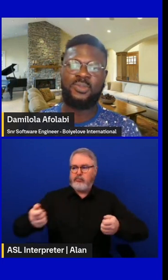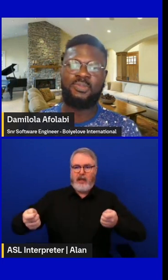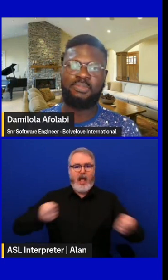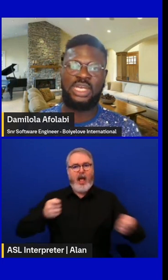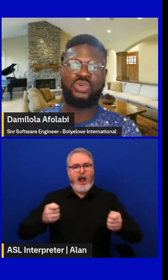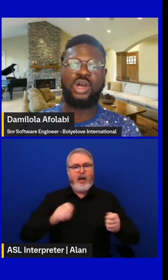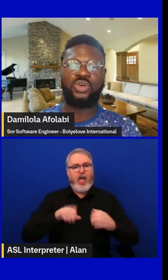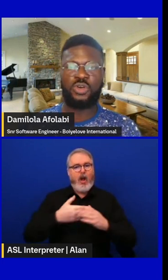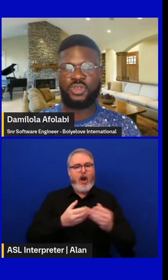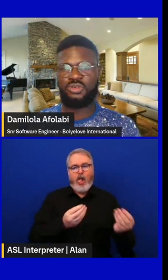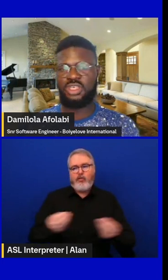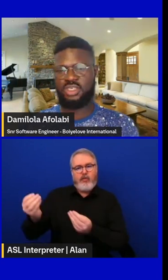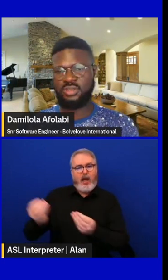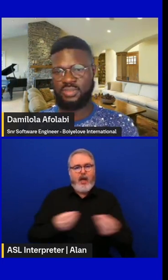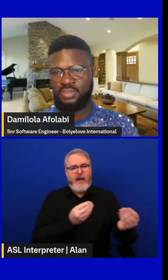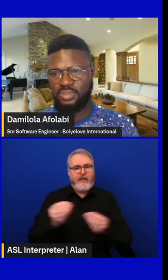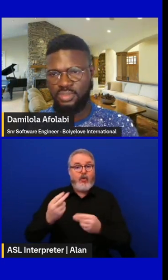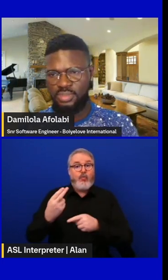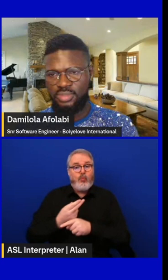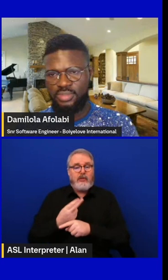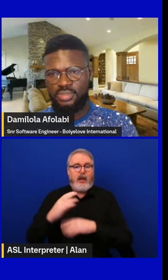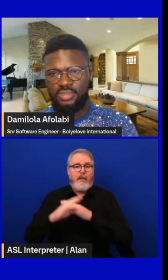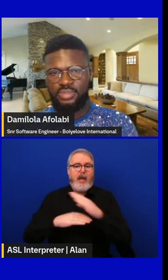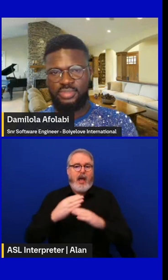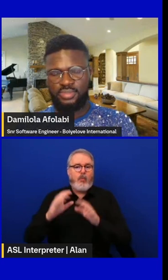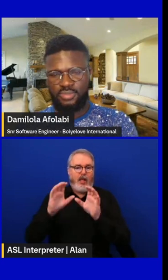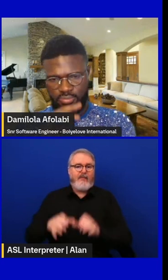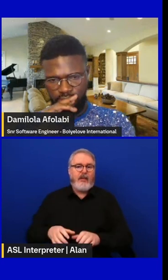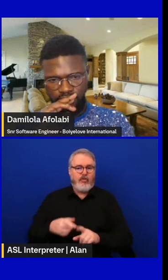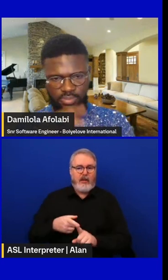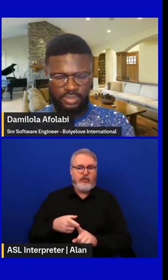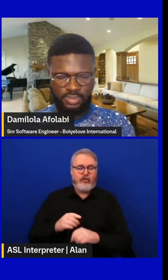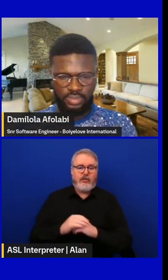reducing manual configuration.